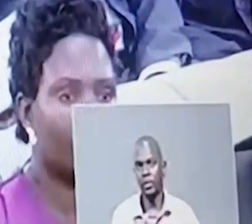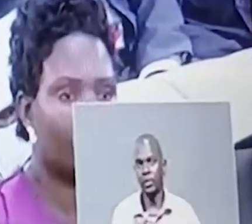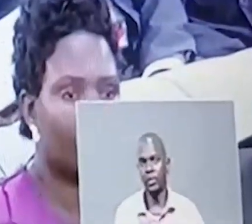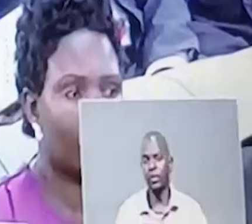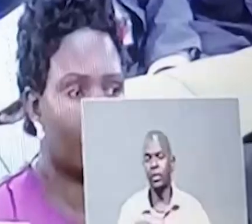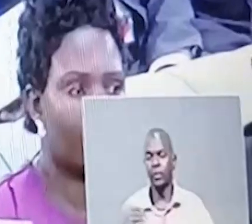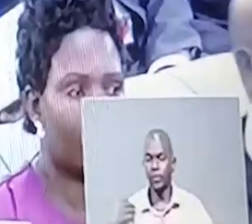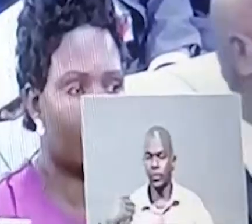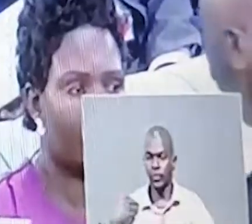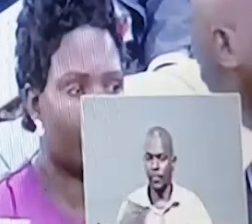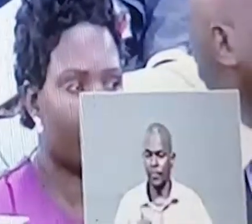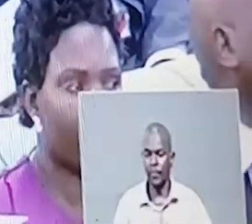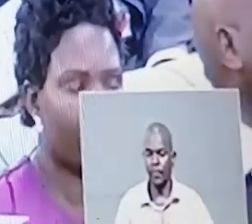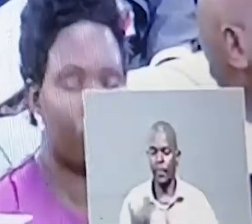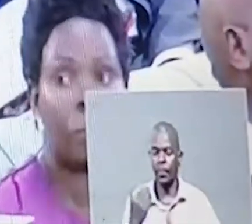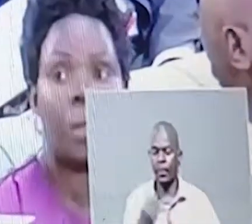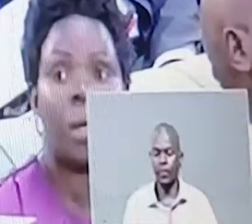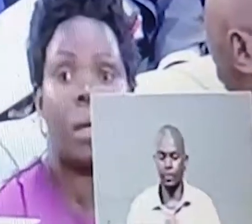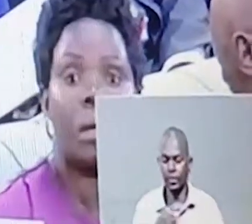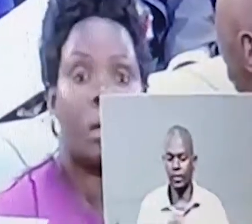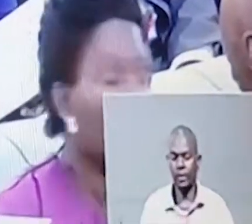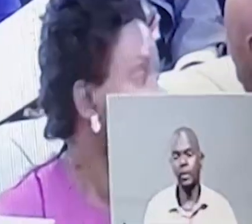Since last year, October